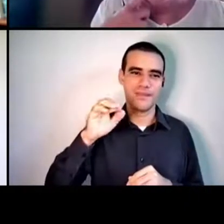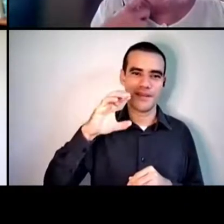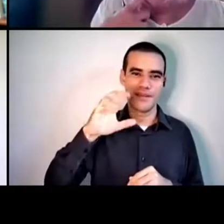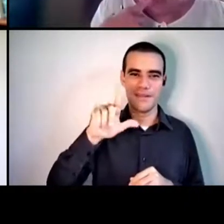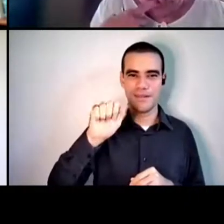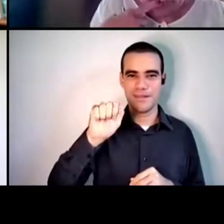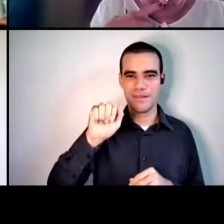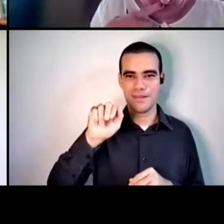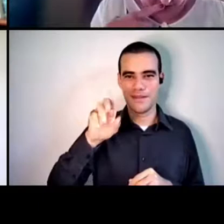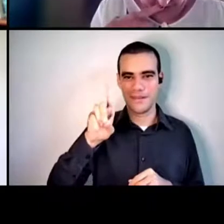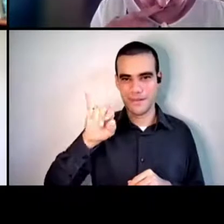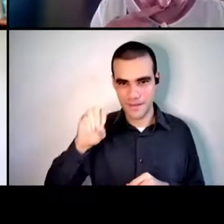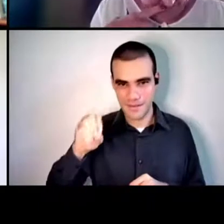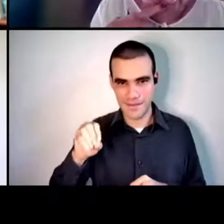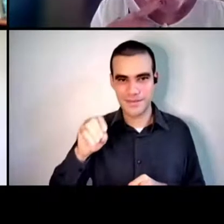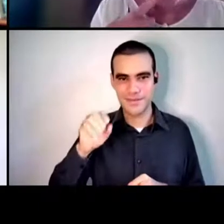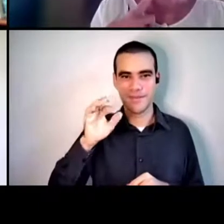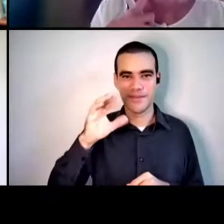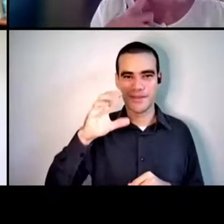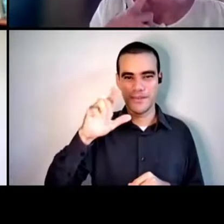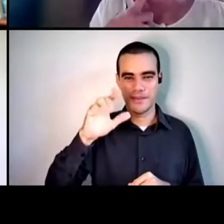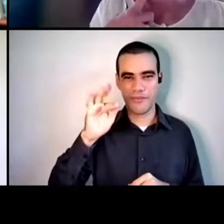Claudia.